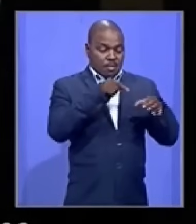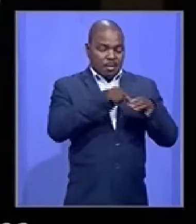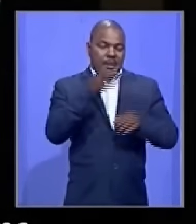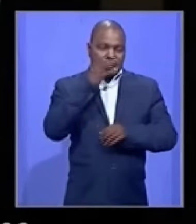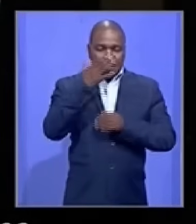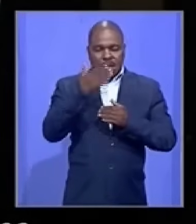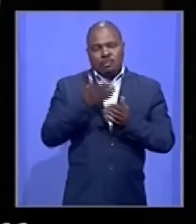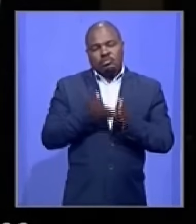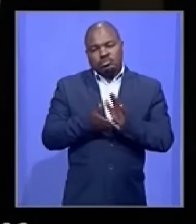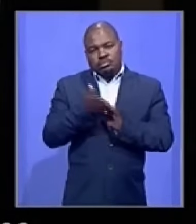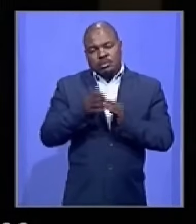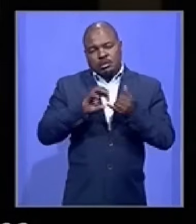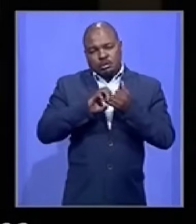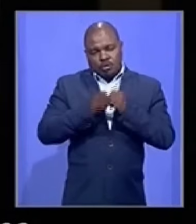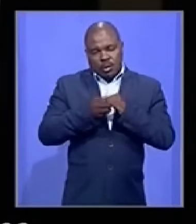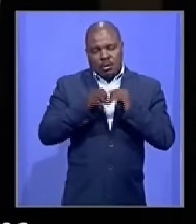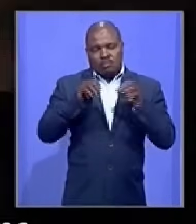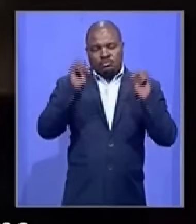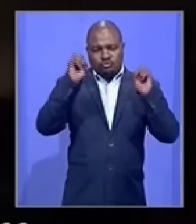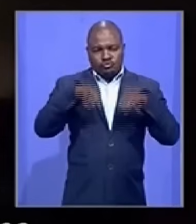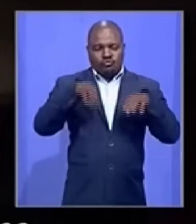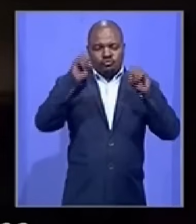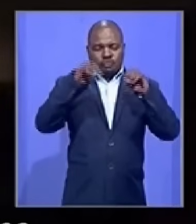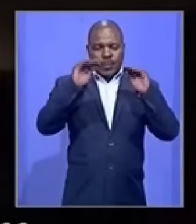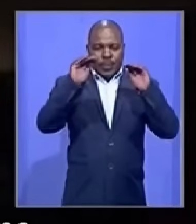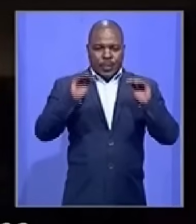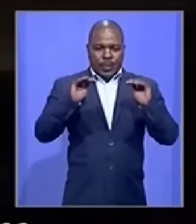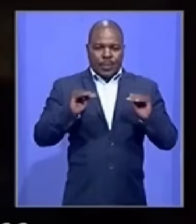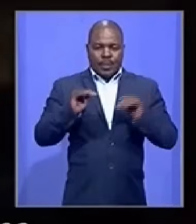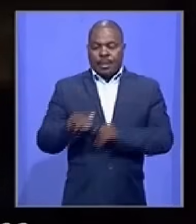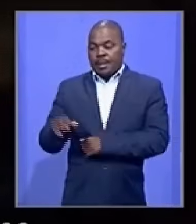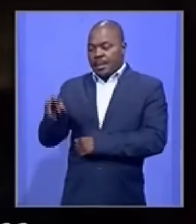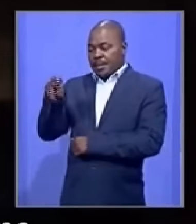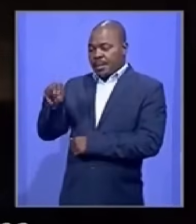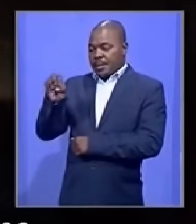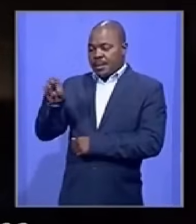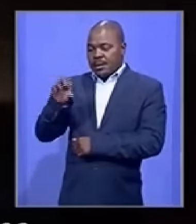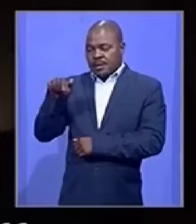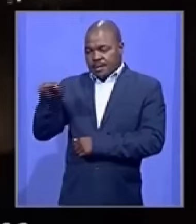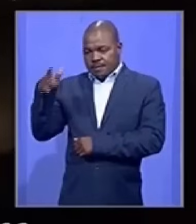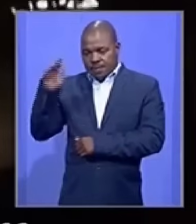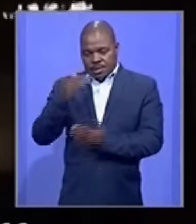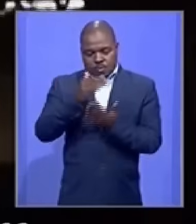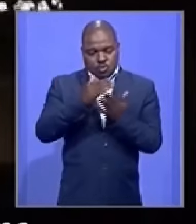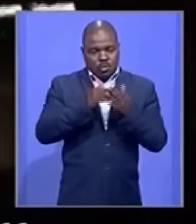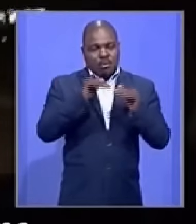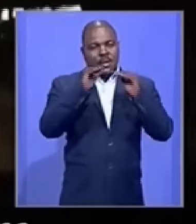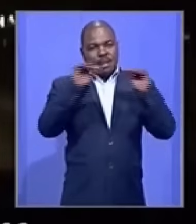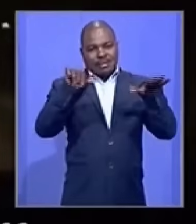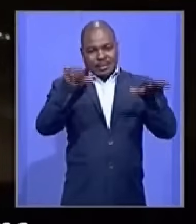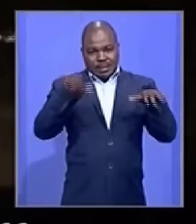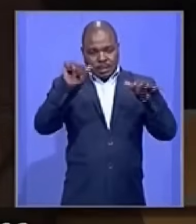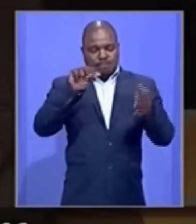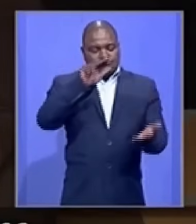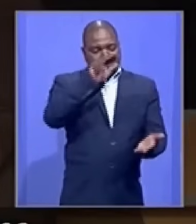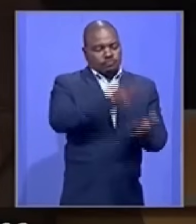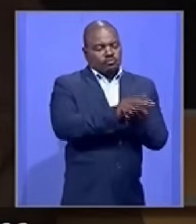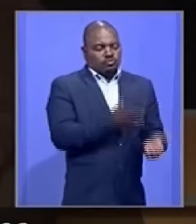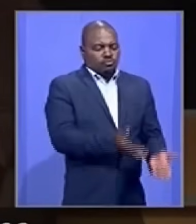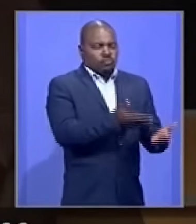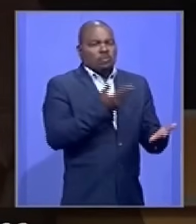ntse e tswela pele ho fokotsa timatima. Ho sa le jwalo, NERSA e tjhaeletse monwana ho kenywa tshebetsong ha mokgahlelo wa 16